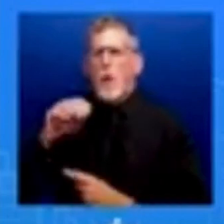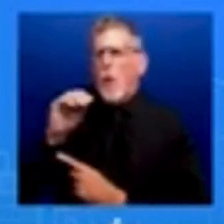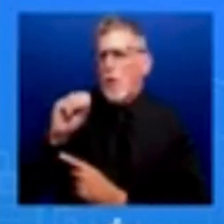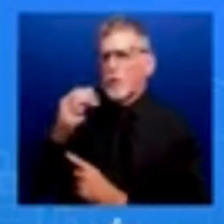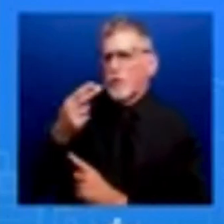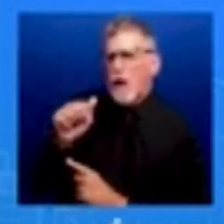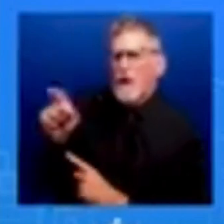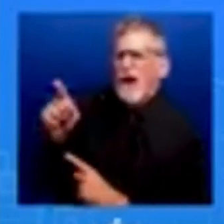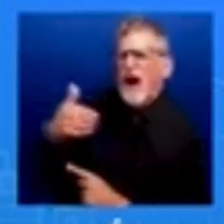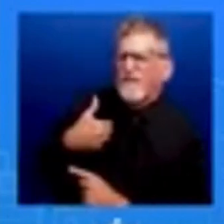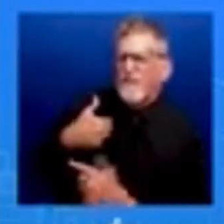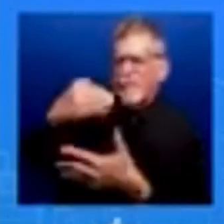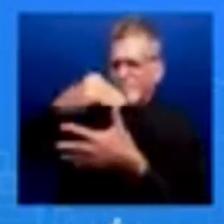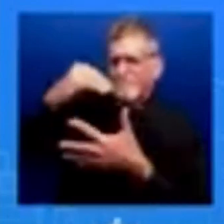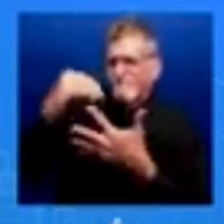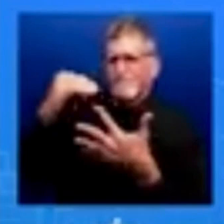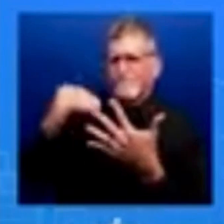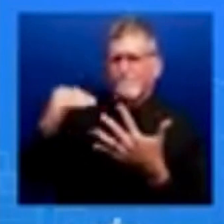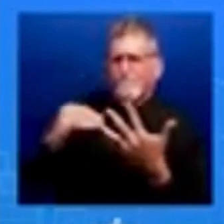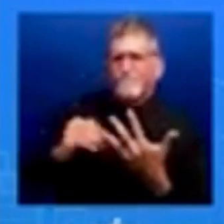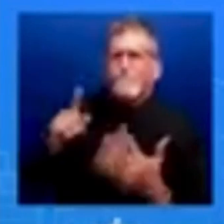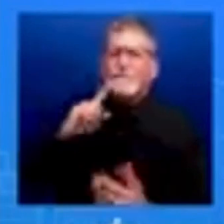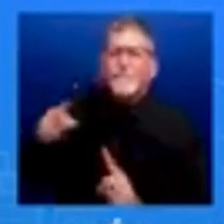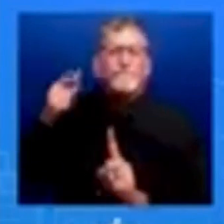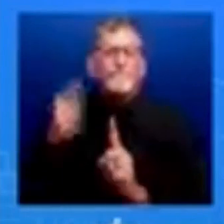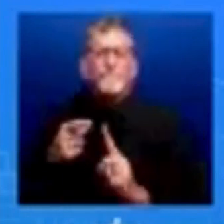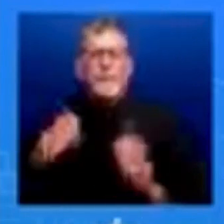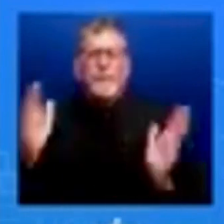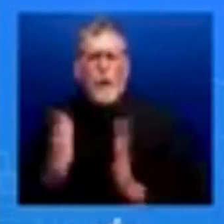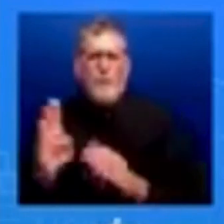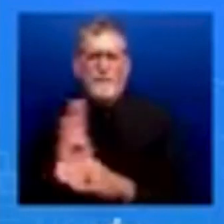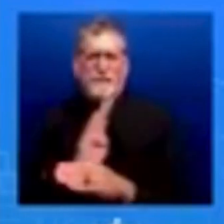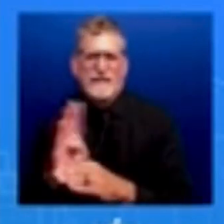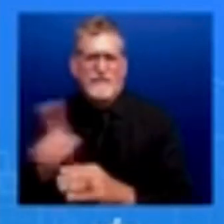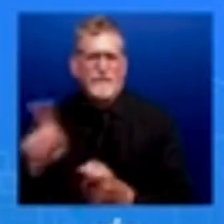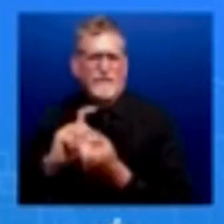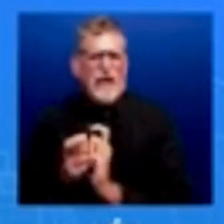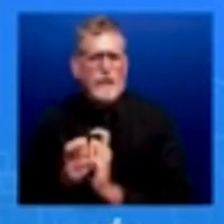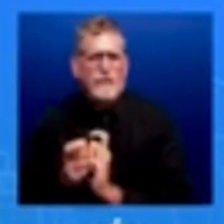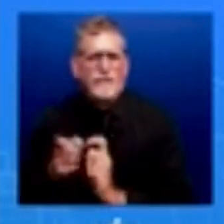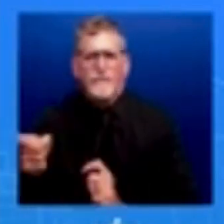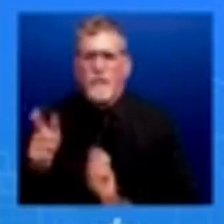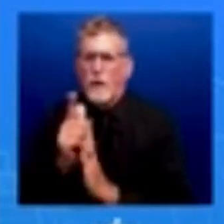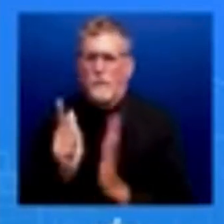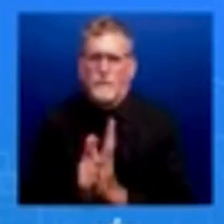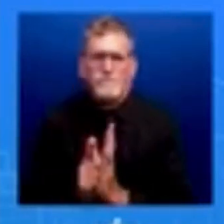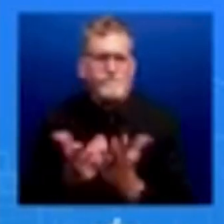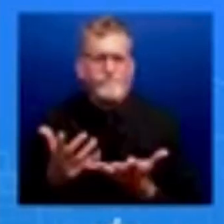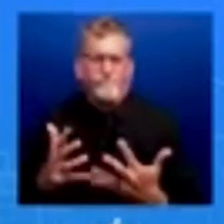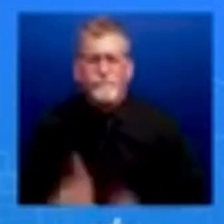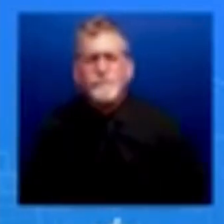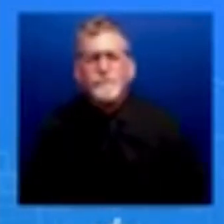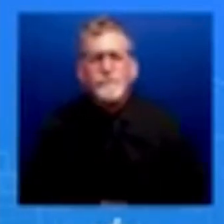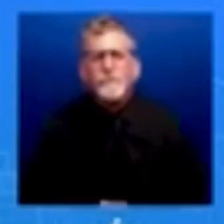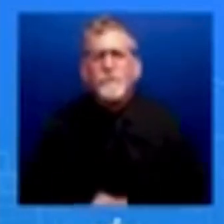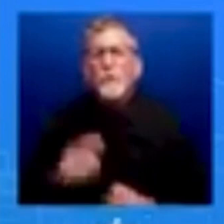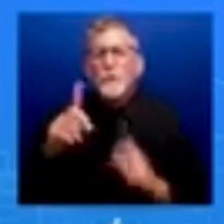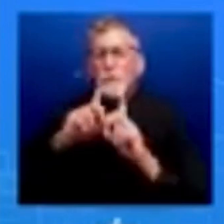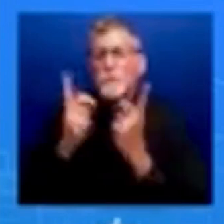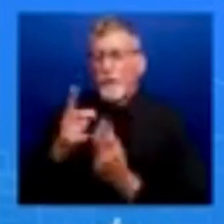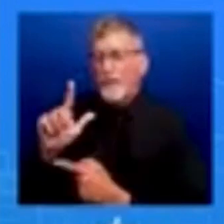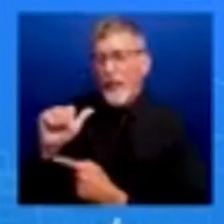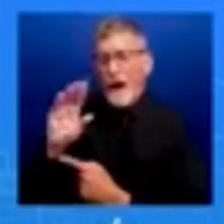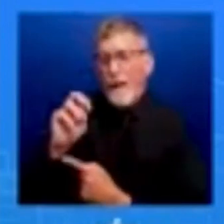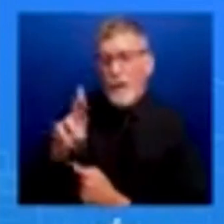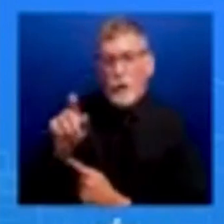Is to, you know, in changing regulations. And so, again, Department of Labor is on top of this, but we wanted to take a step